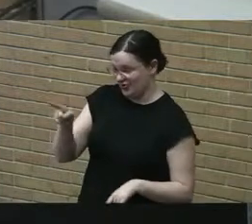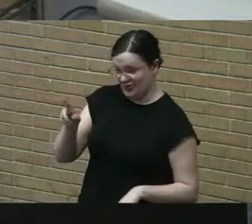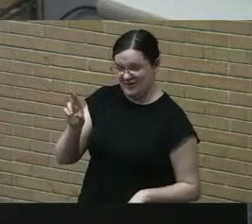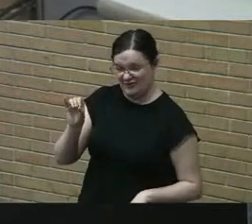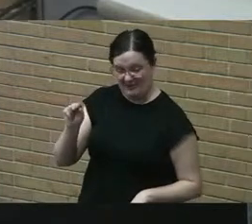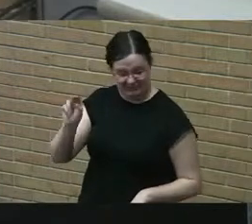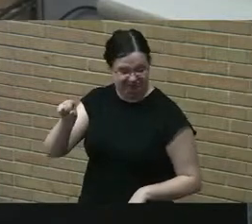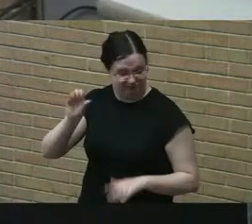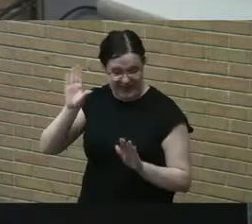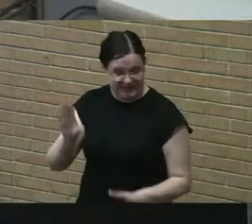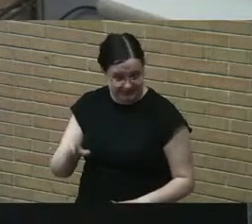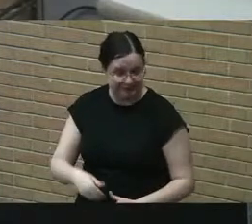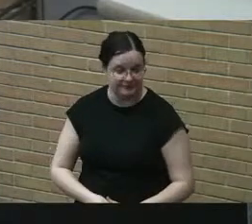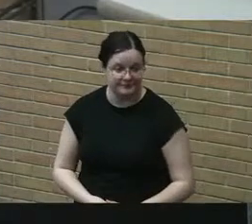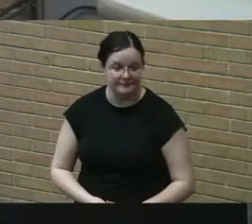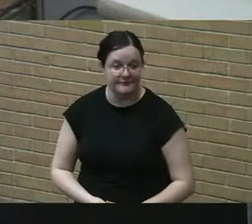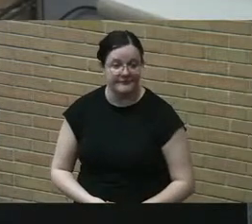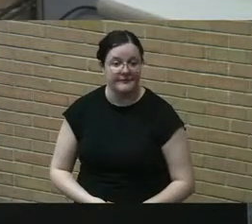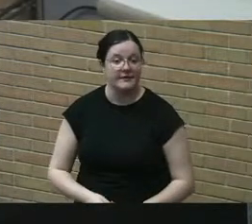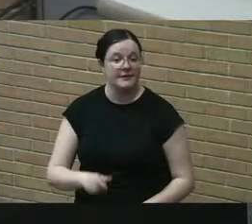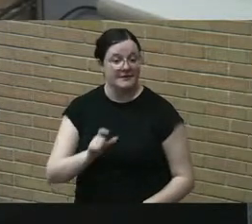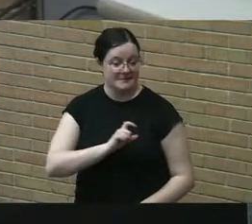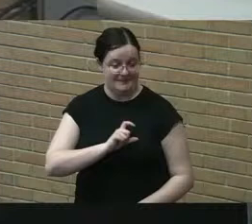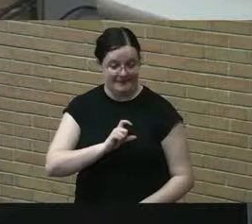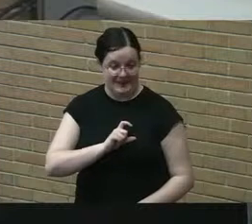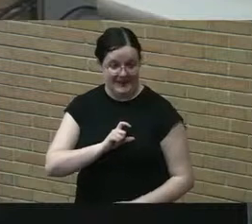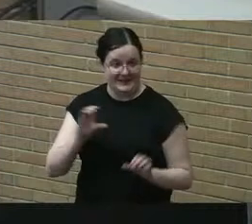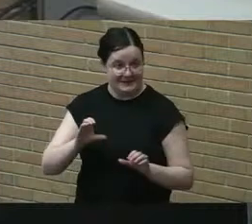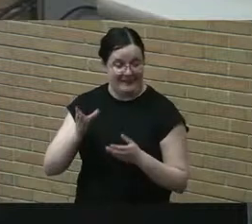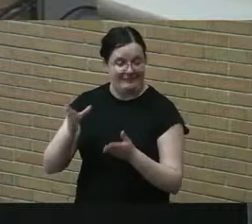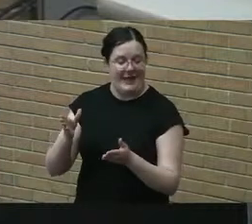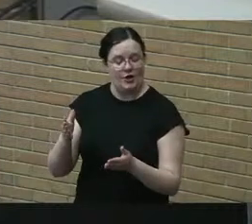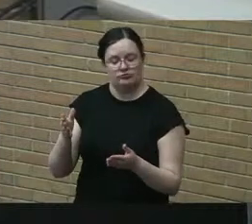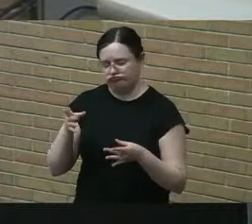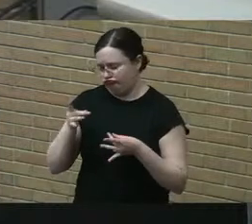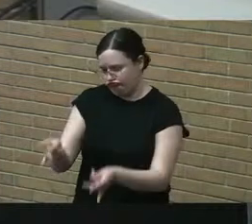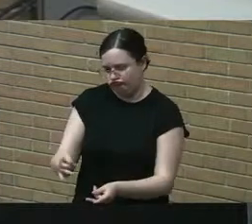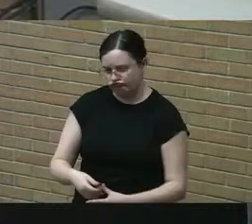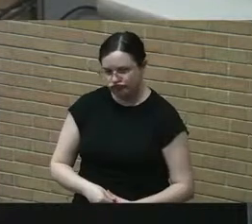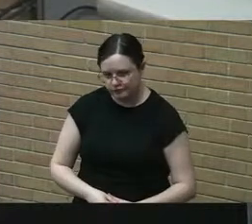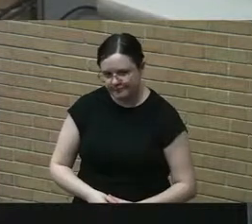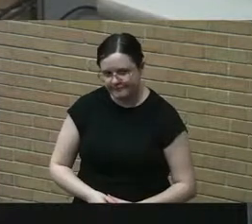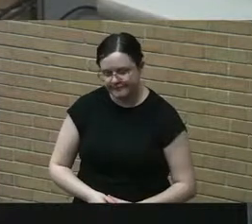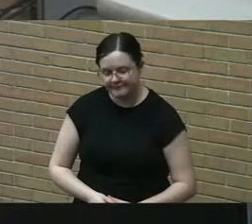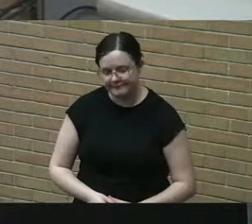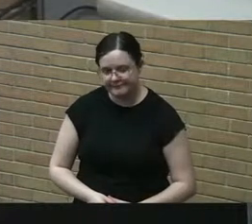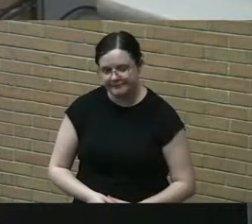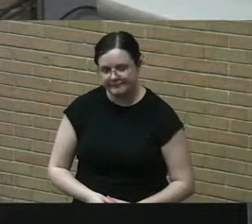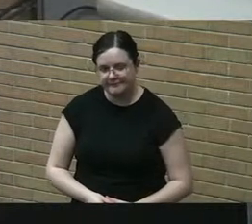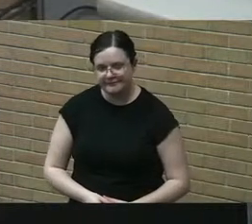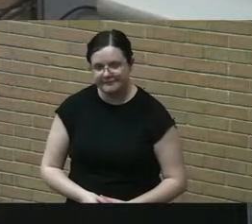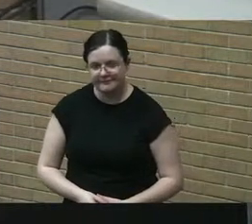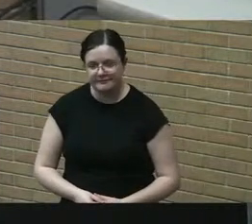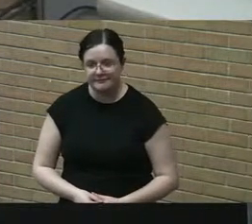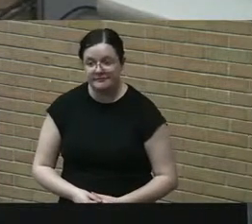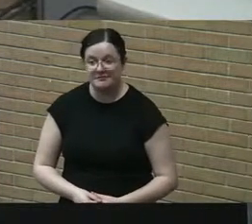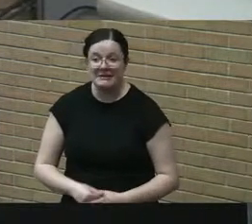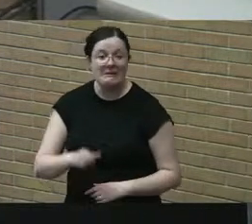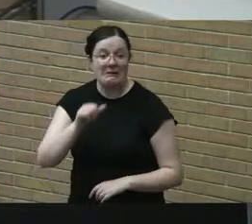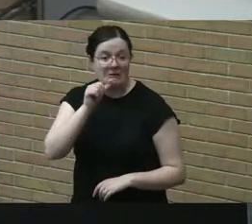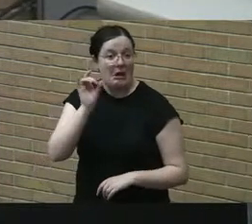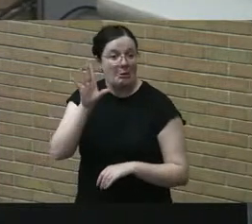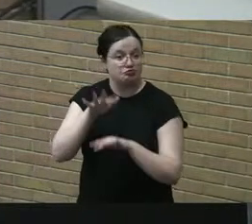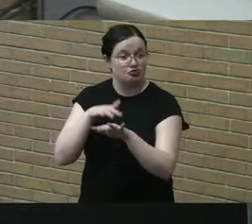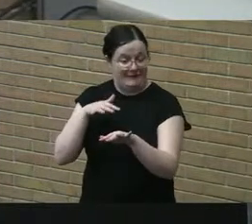And also the police performance there was without difficulty. It was not the traffic jam we anticipated,